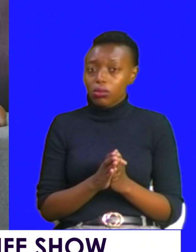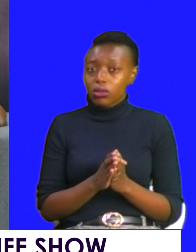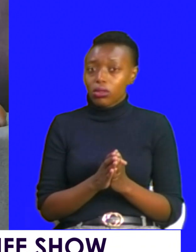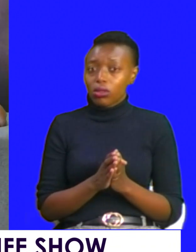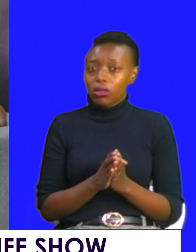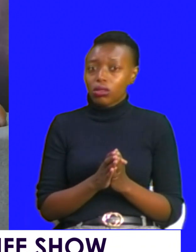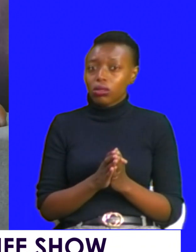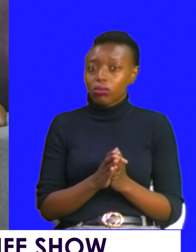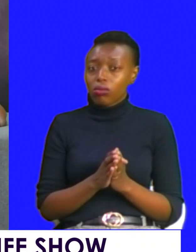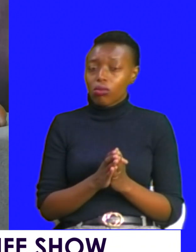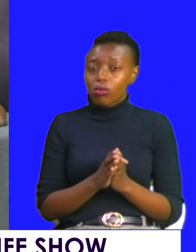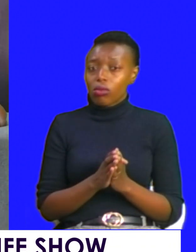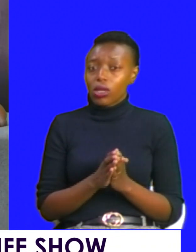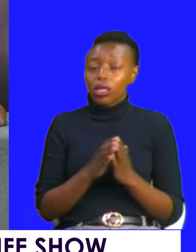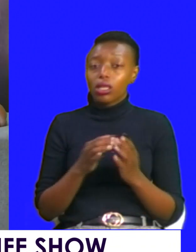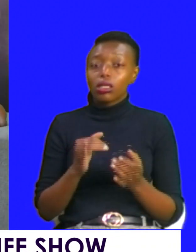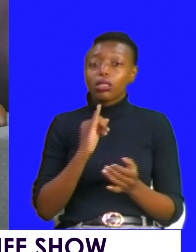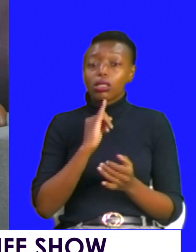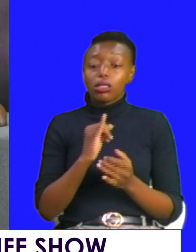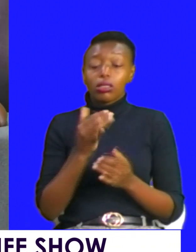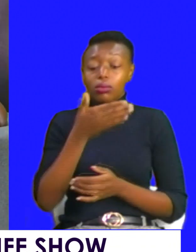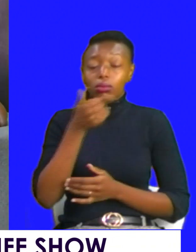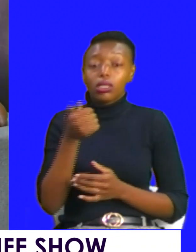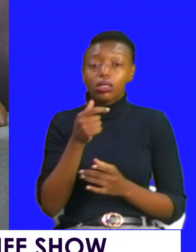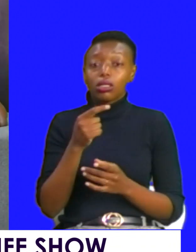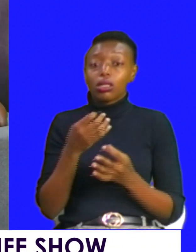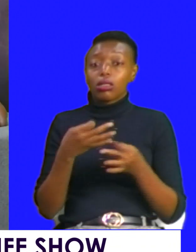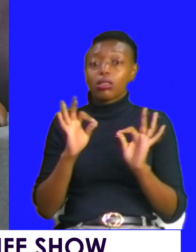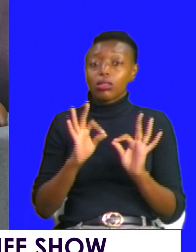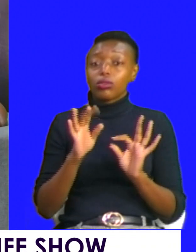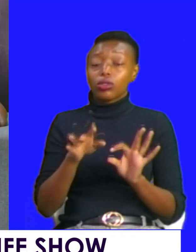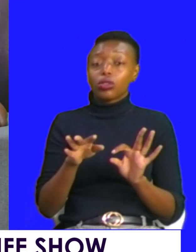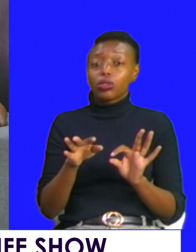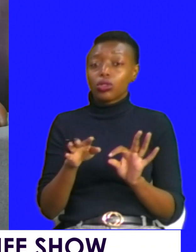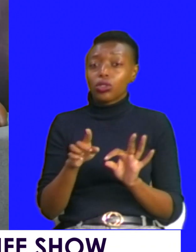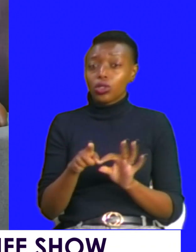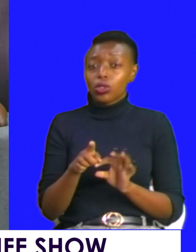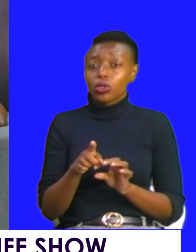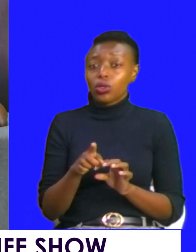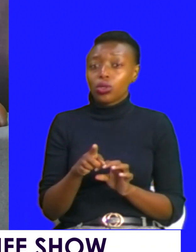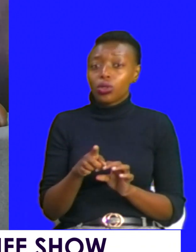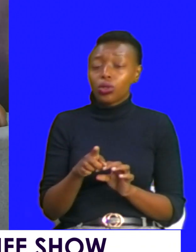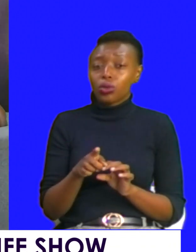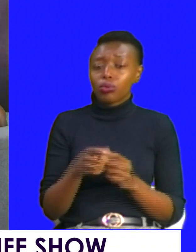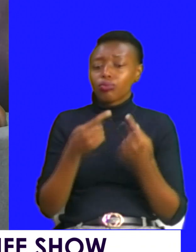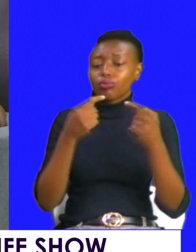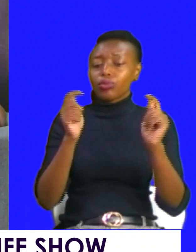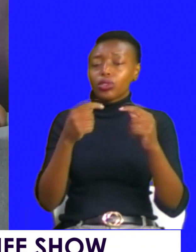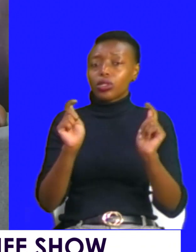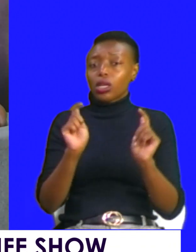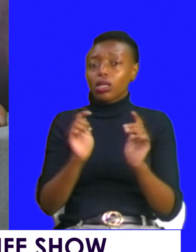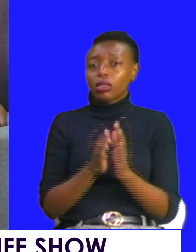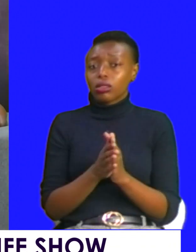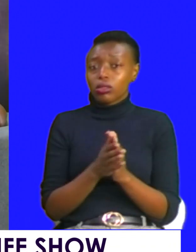competitor. To a competitor and replicate the same. Exactly. Yeah, that's true. Conflict of Conflict of and, interest. you know, here